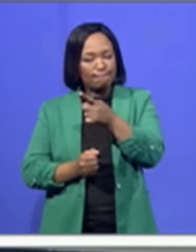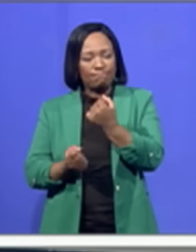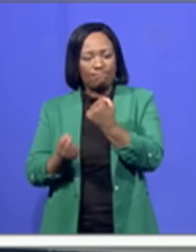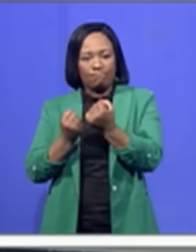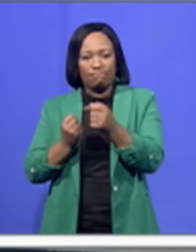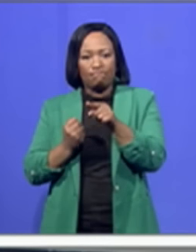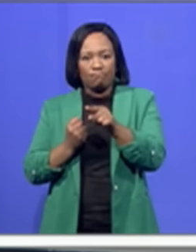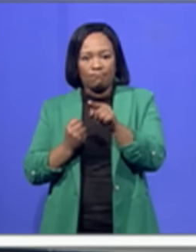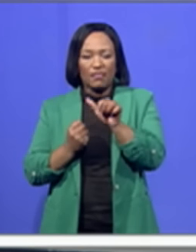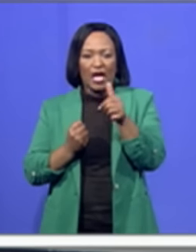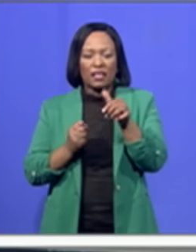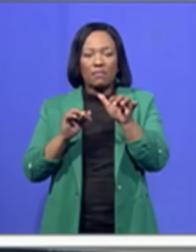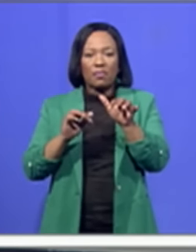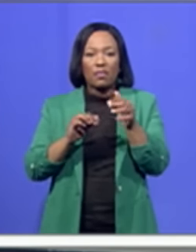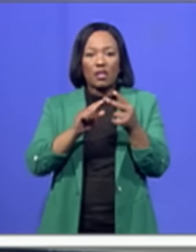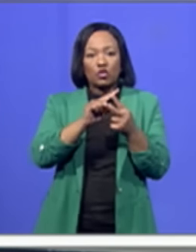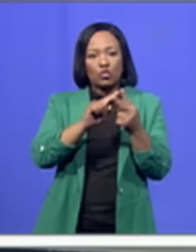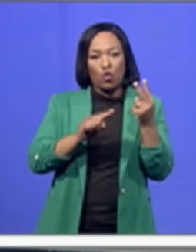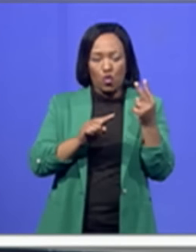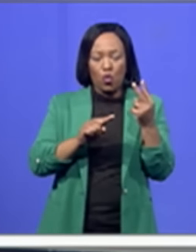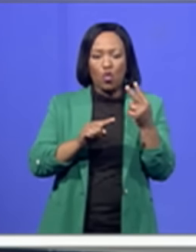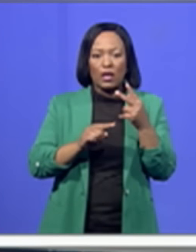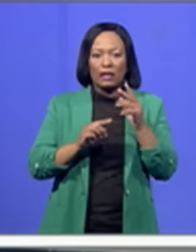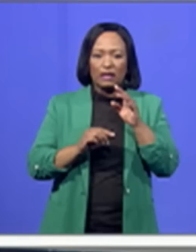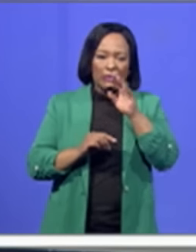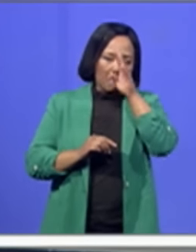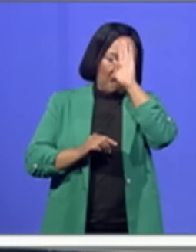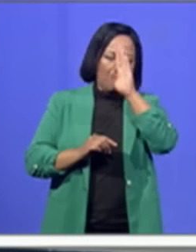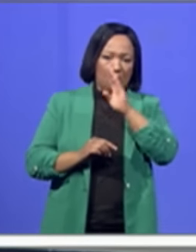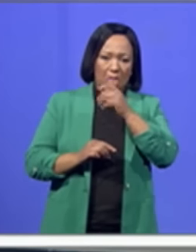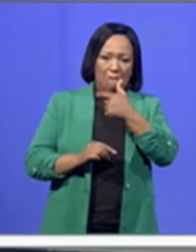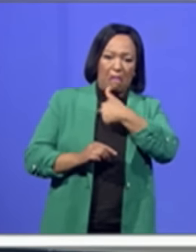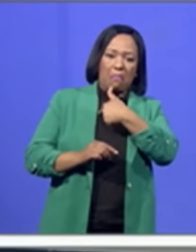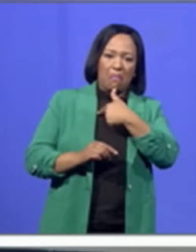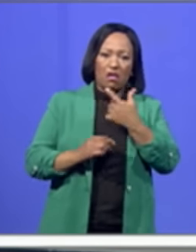molao batho ba bangwe ba babedi ba gobetše gomme ba bookelong